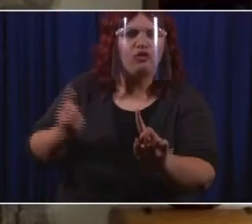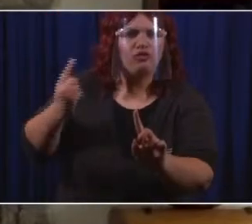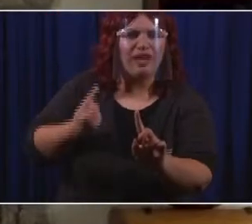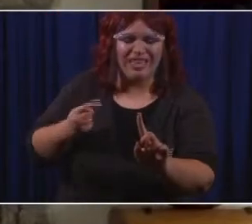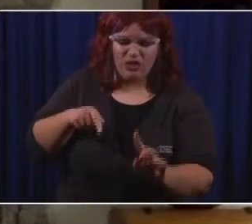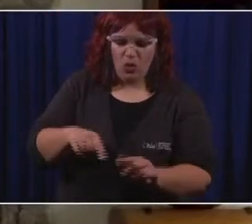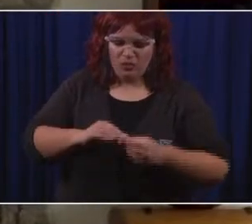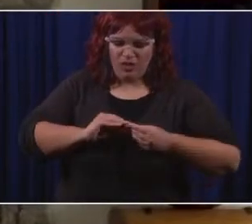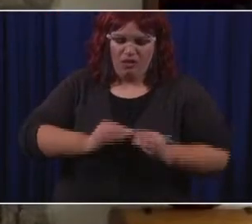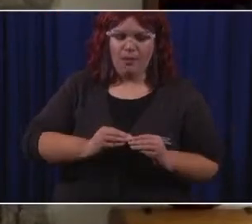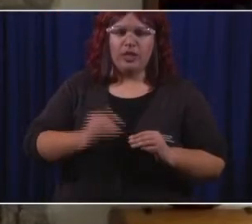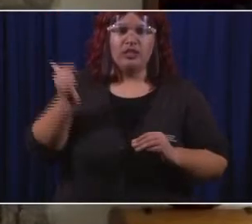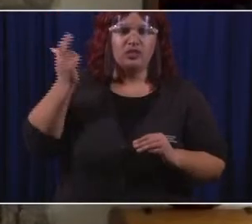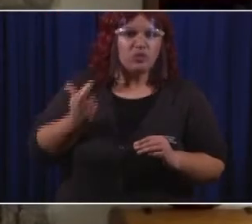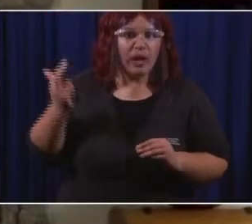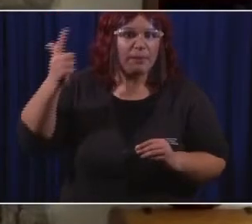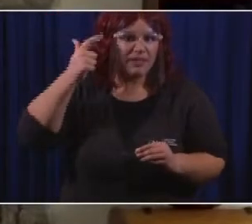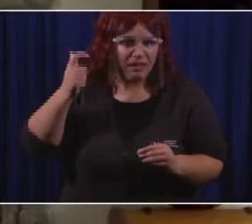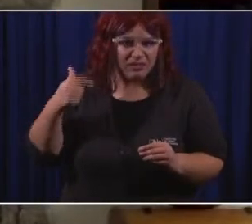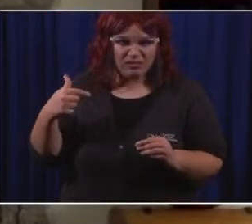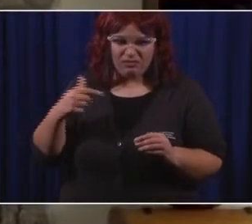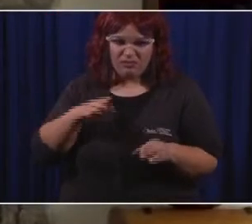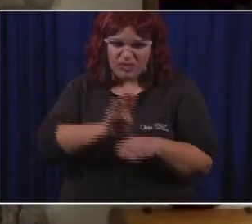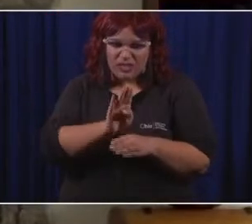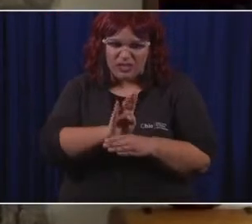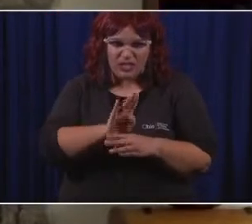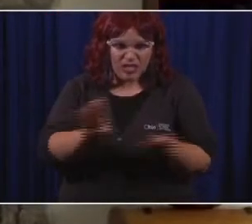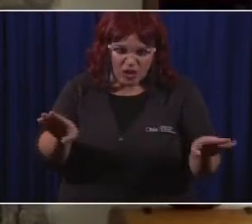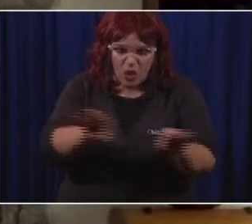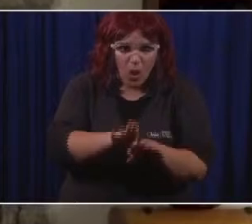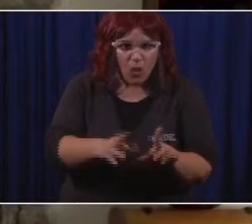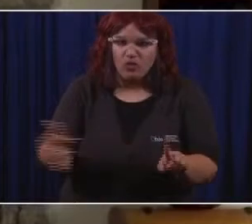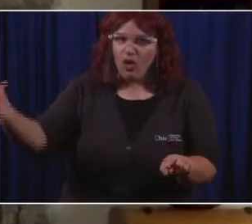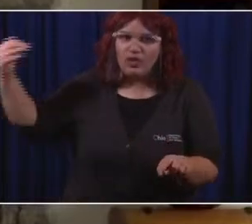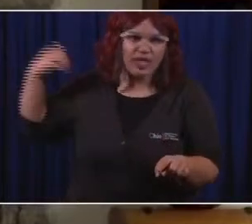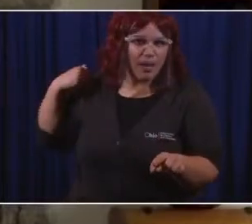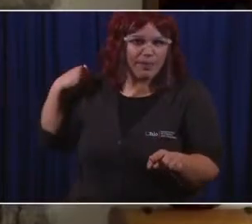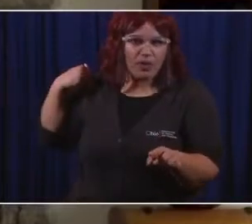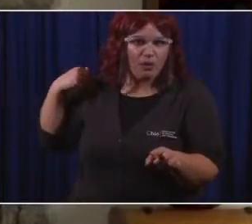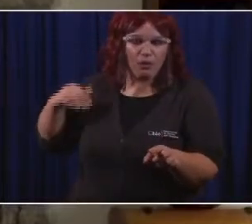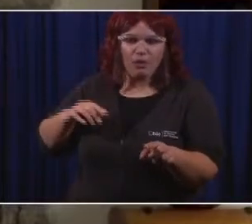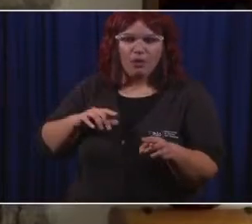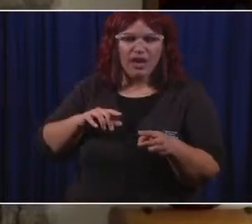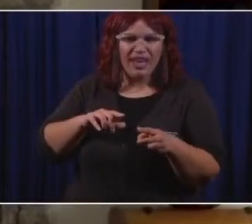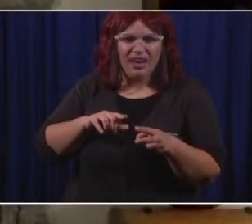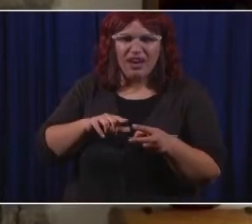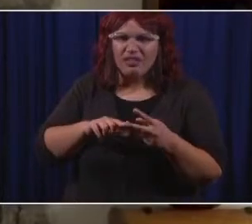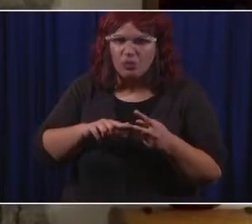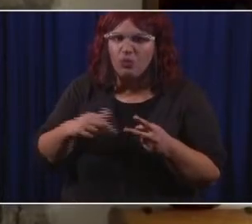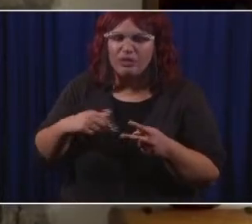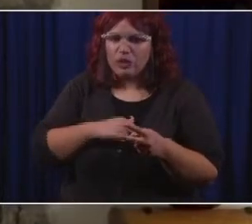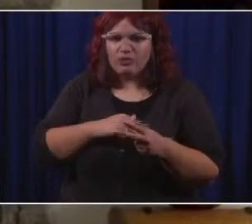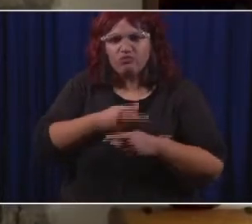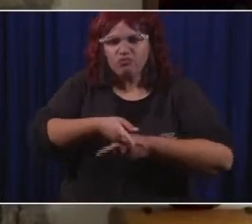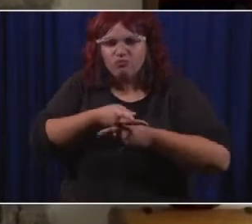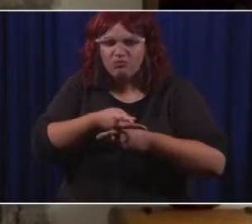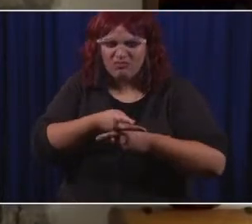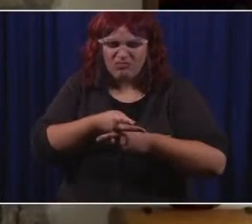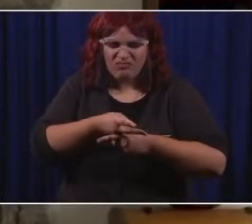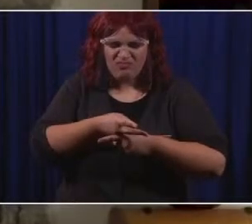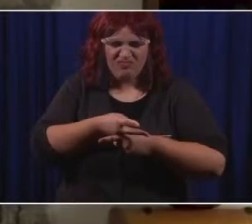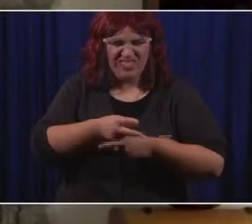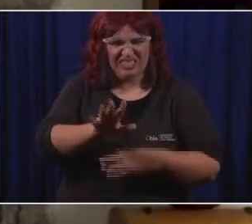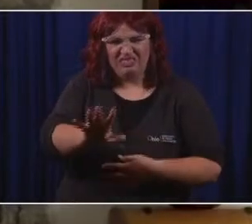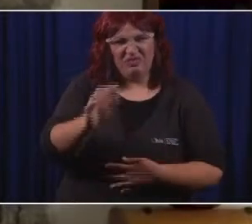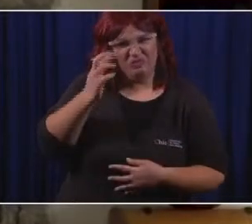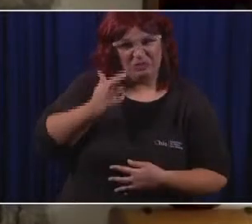in July? Is this just sort of the vaccine not going away and we're not ever going to be able